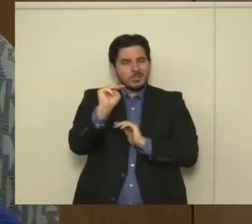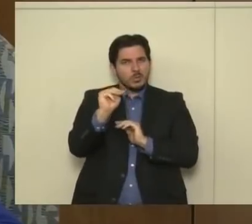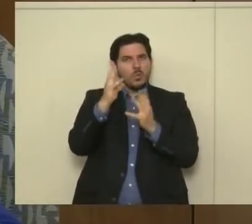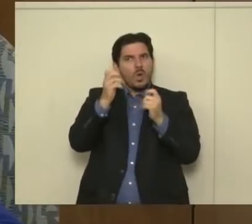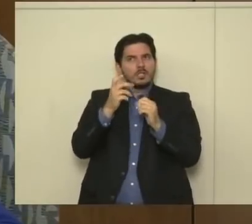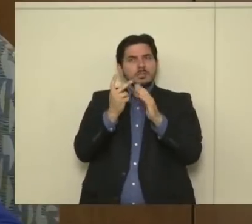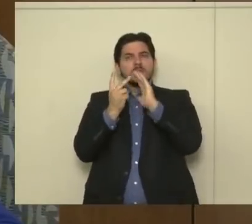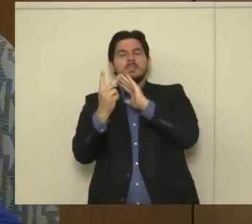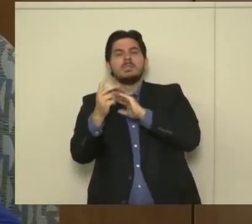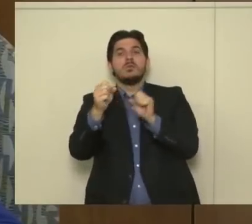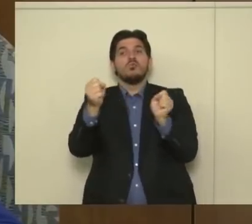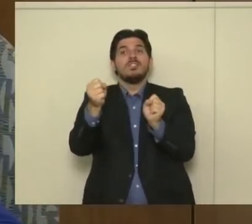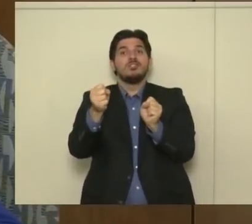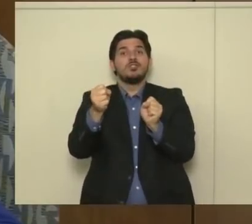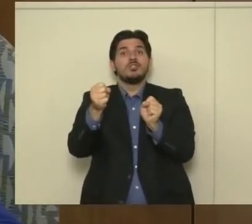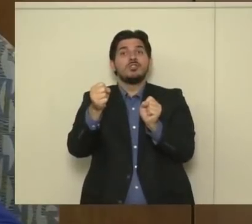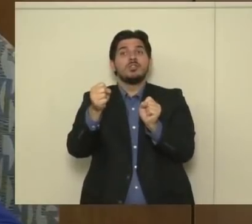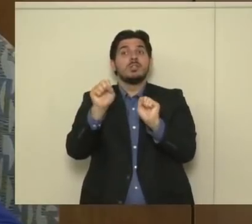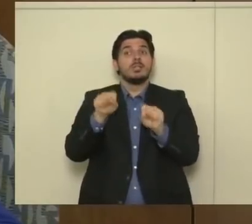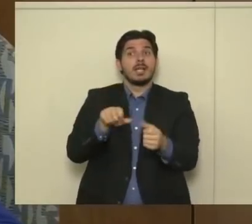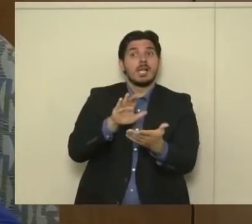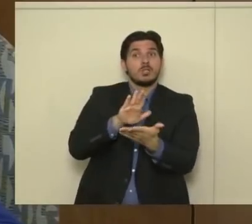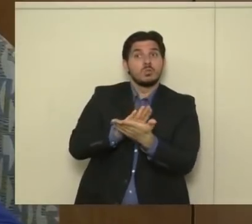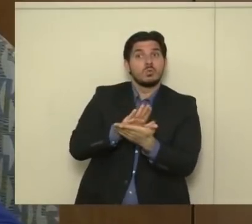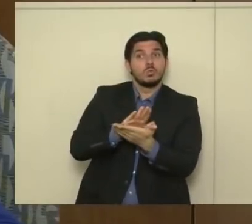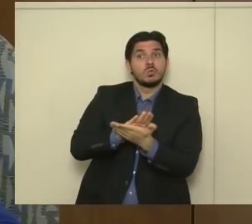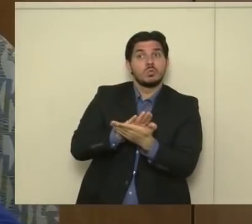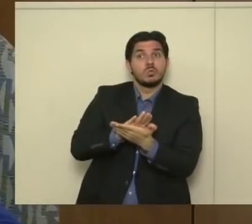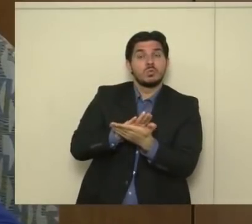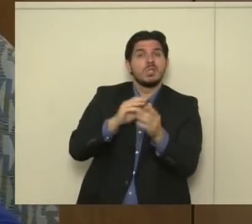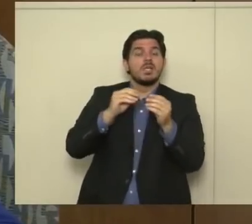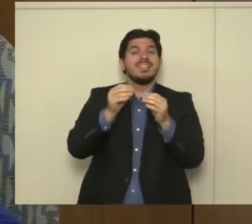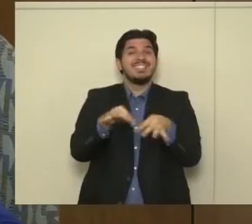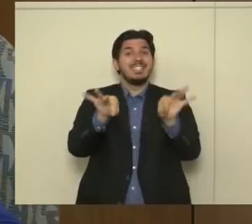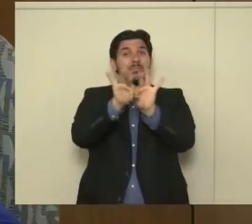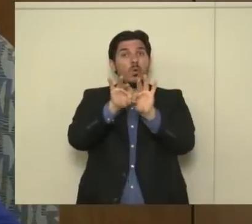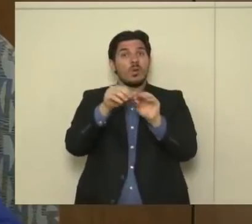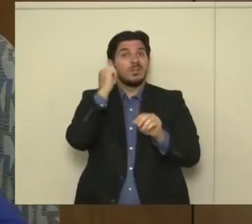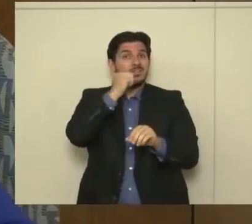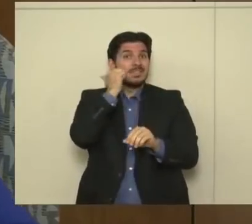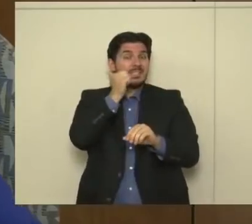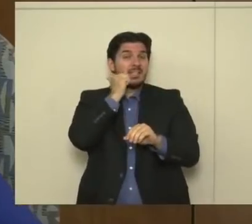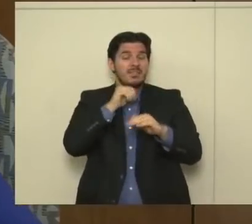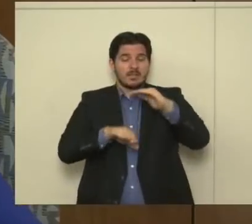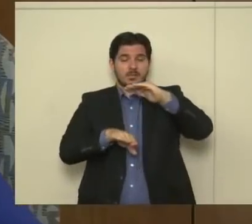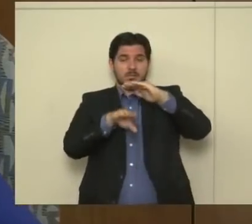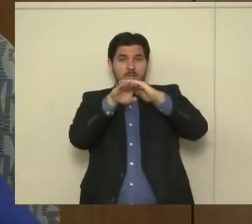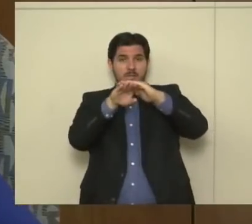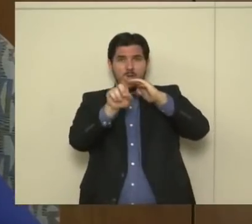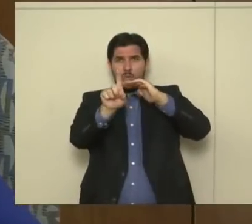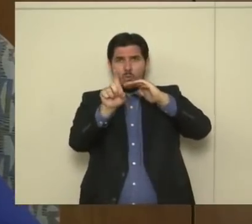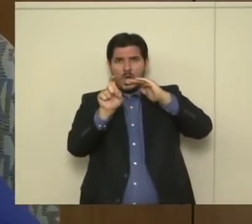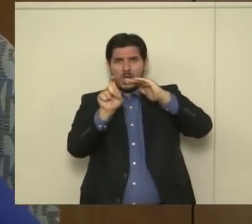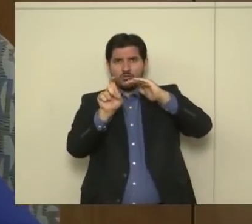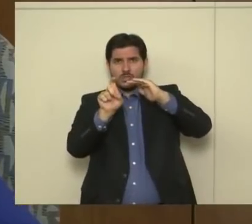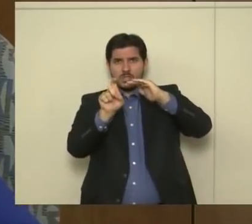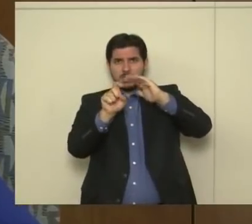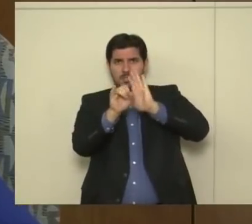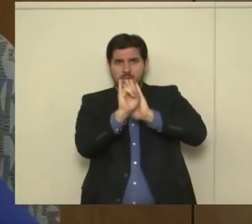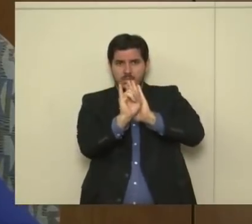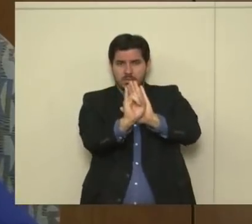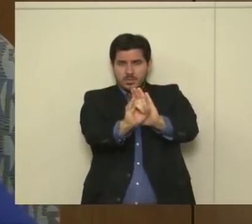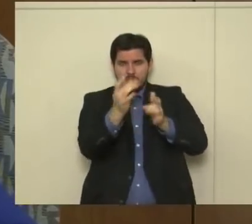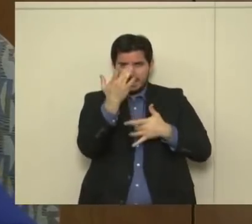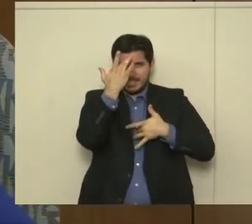and schools at that 100 or so cases per day, and getting to the lowest possible point